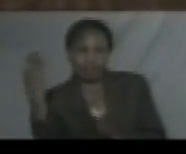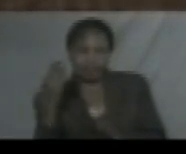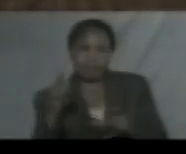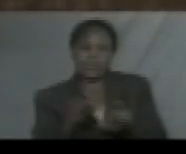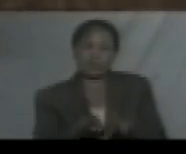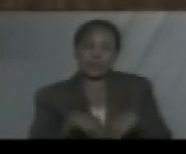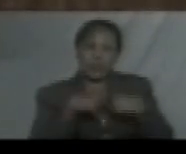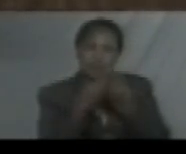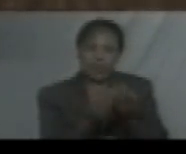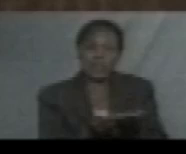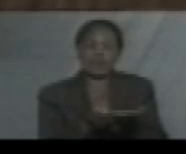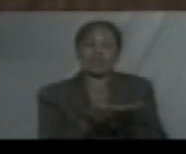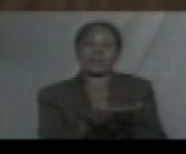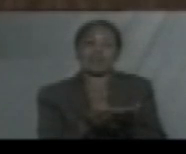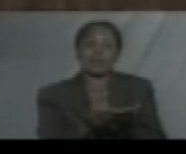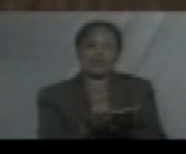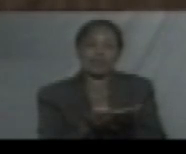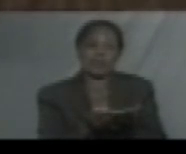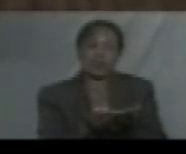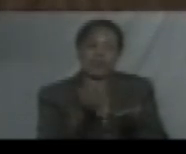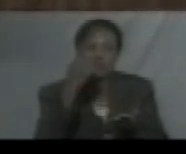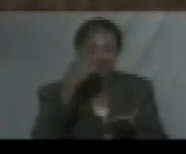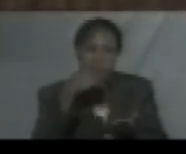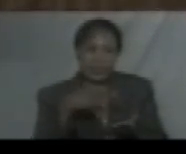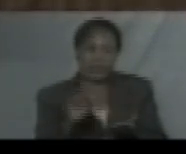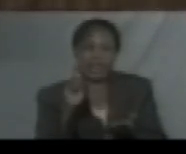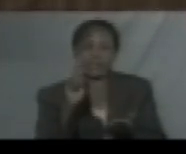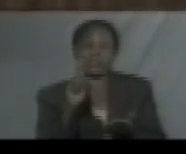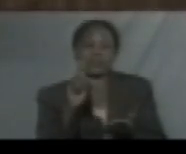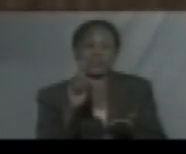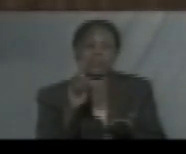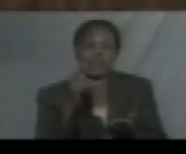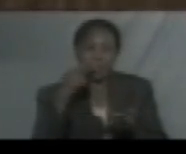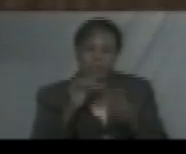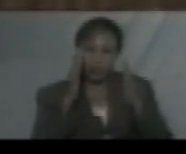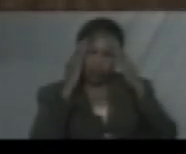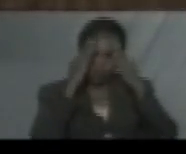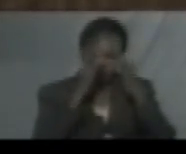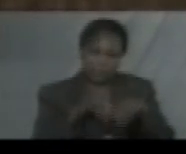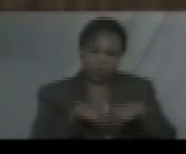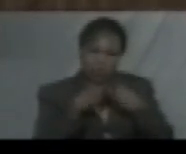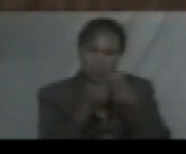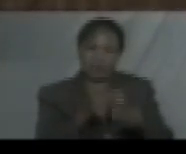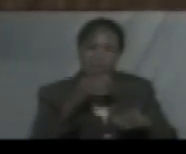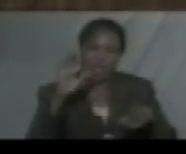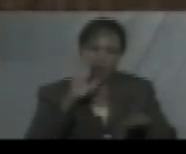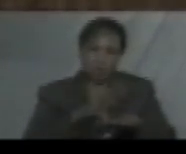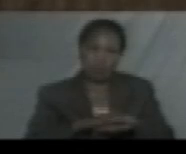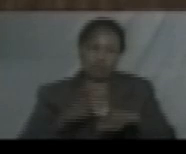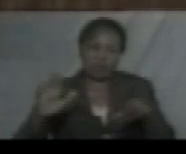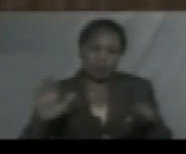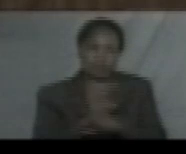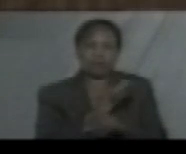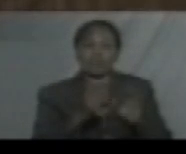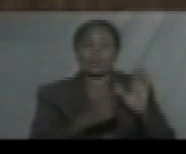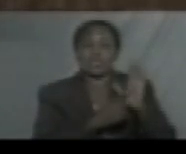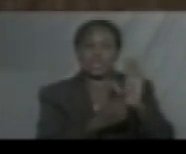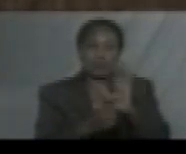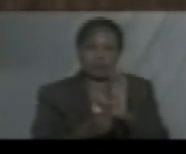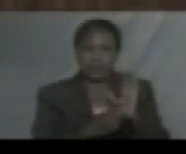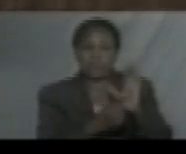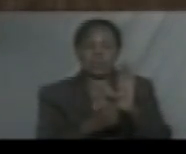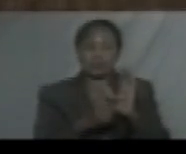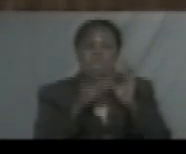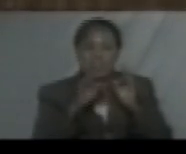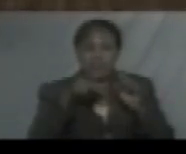and provide the relevant prototype. They committed to provide a comprehensive demonstration there in resolution